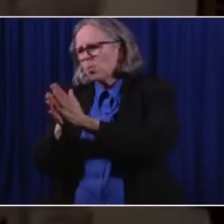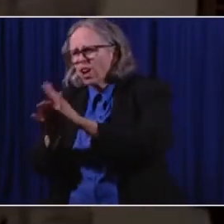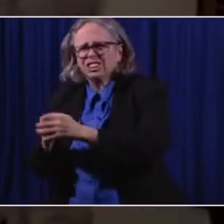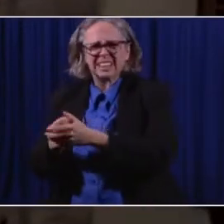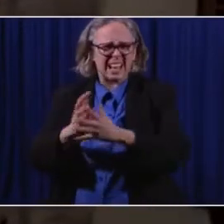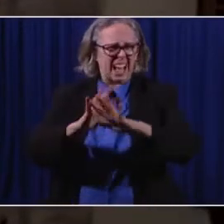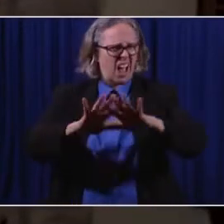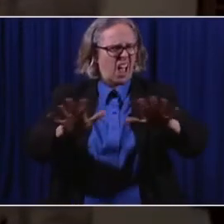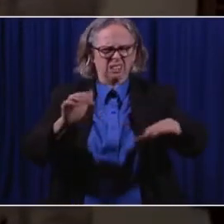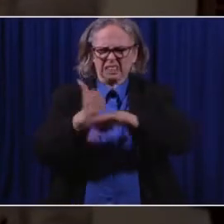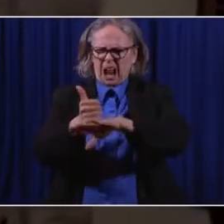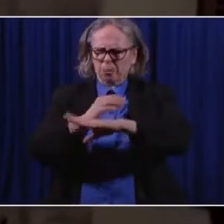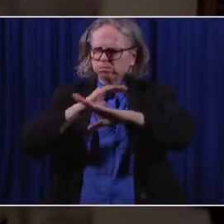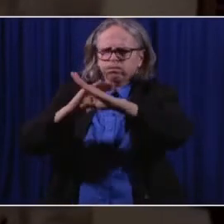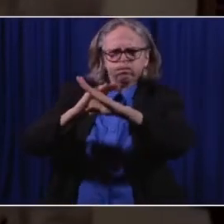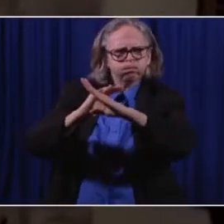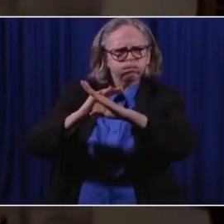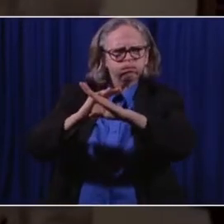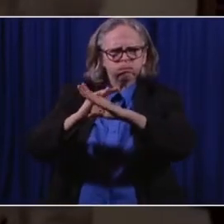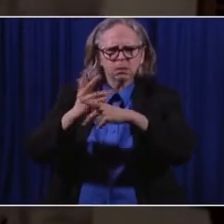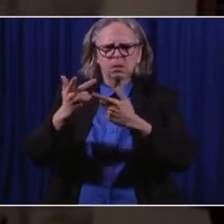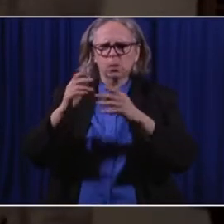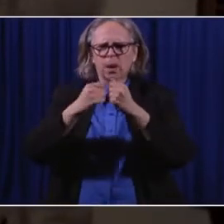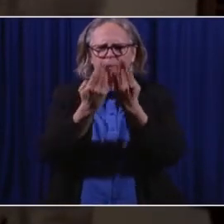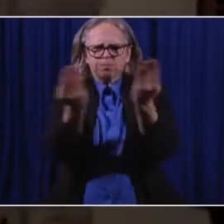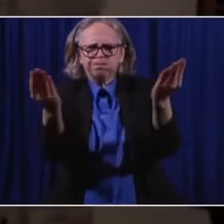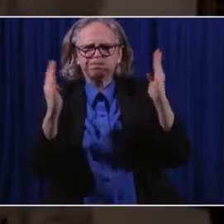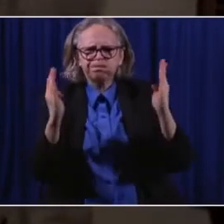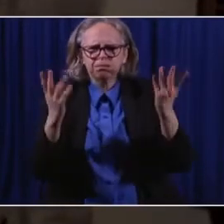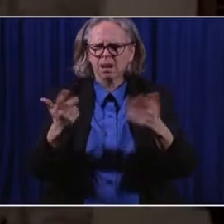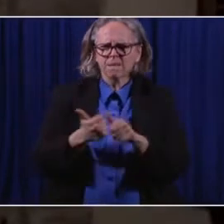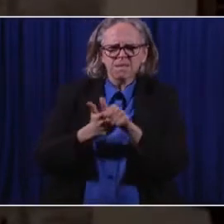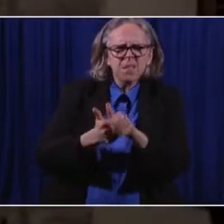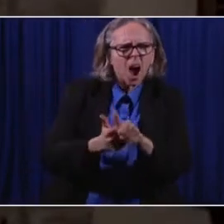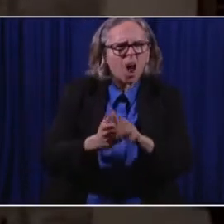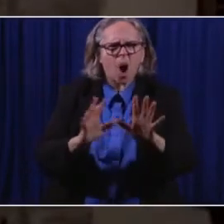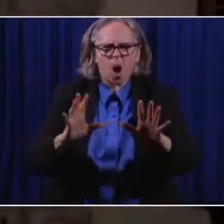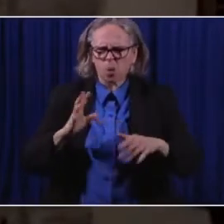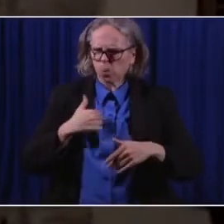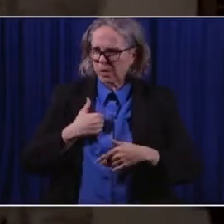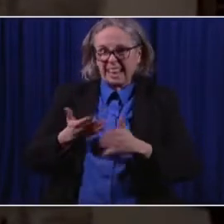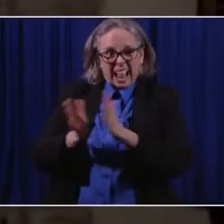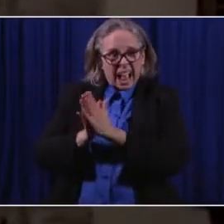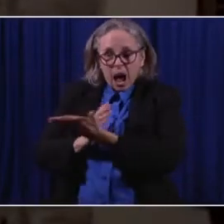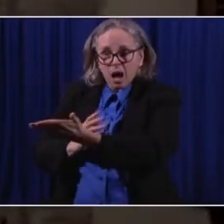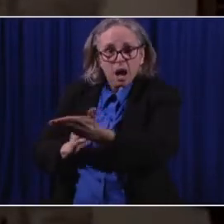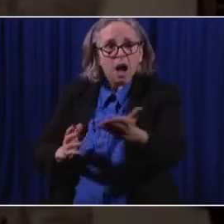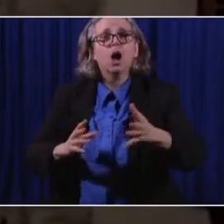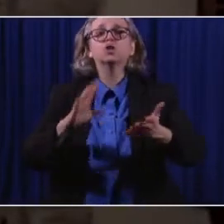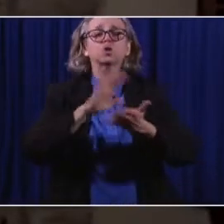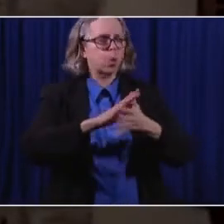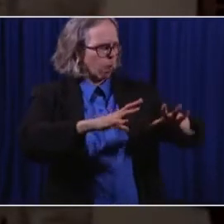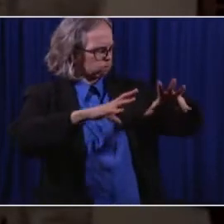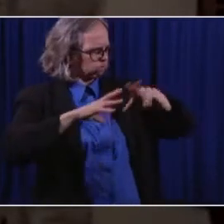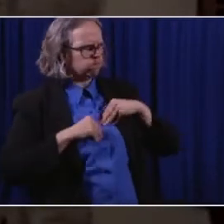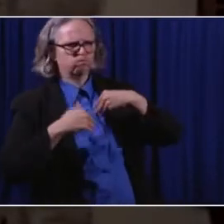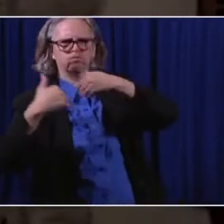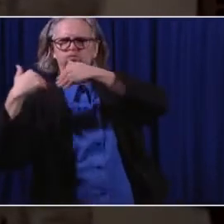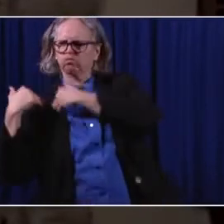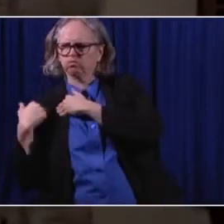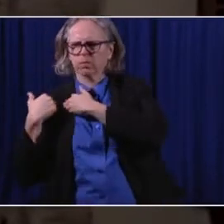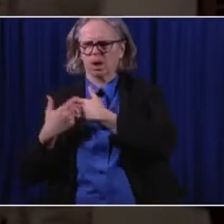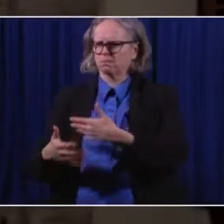doing all the things that we have asked them to do. So up until today, we have followed the